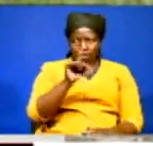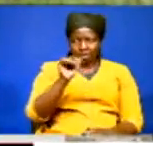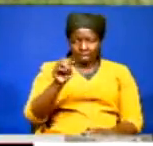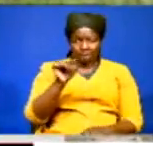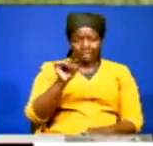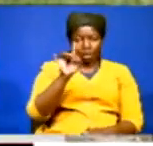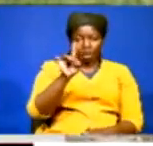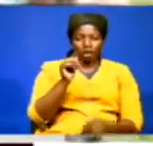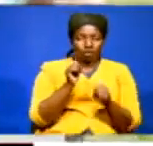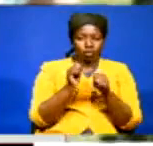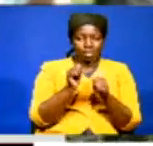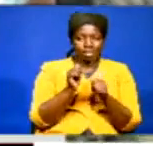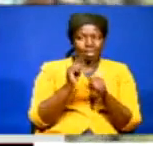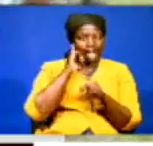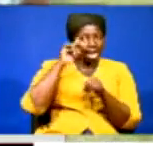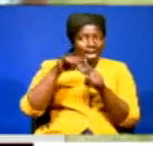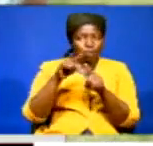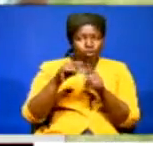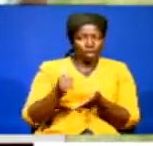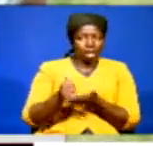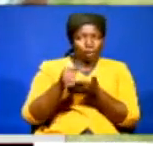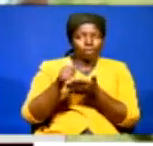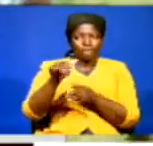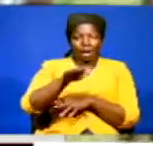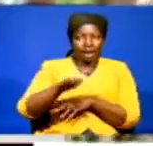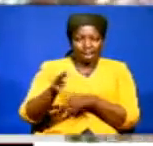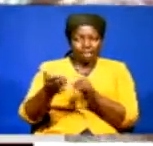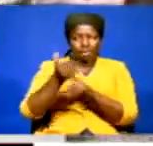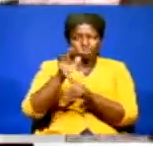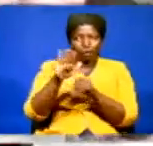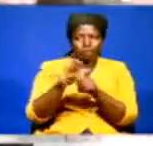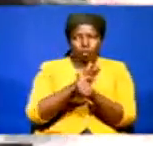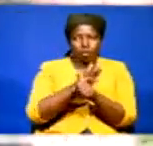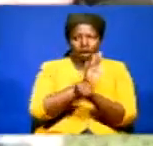realize the project's full potential. Ndusa Mokami for Lunchtime News.